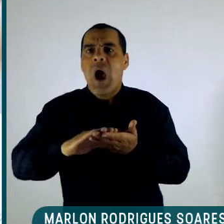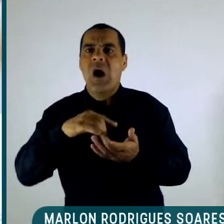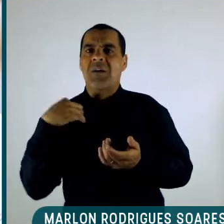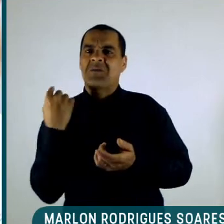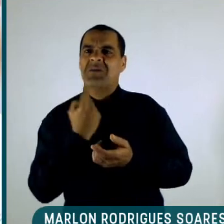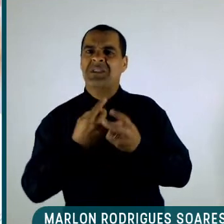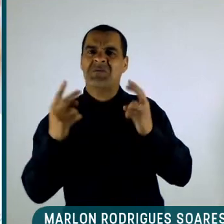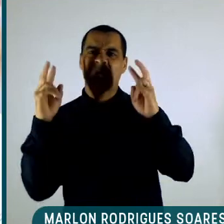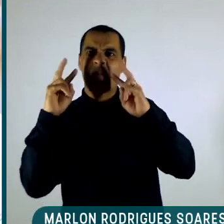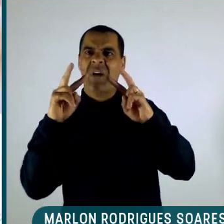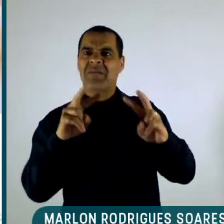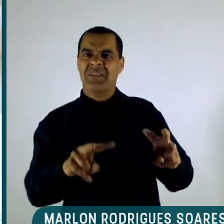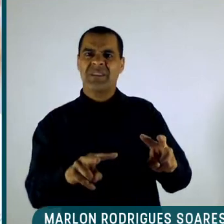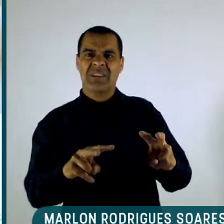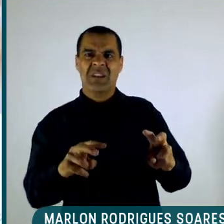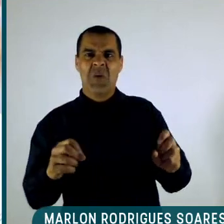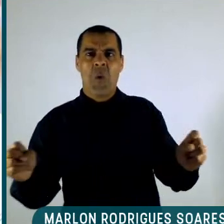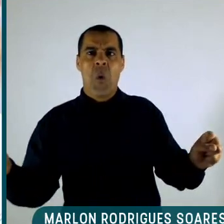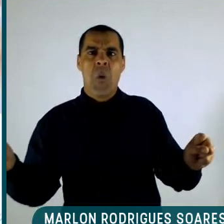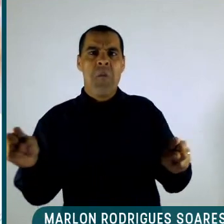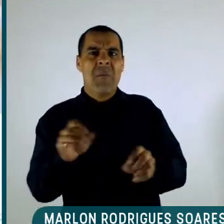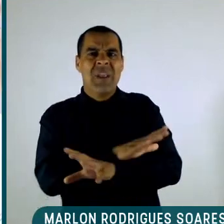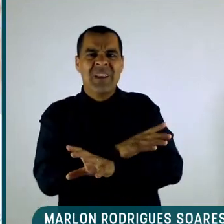the hospital, they don't have to pay for it.